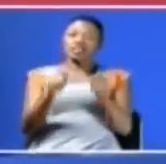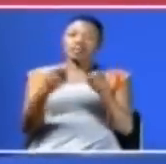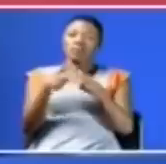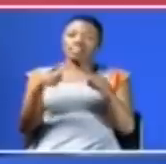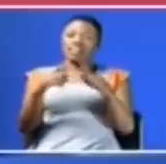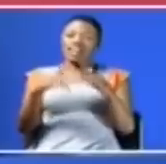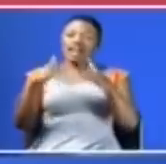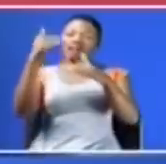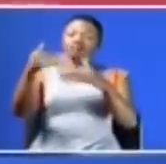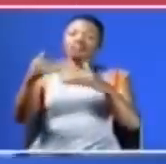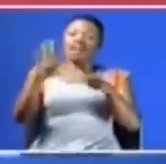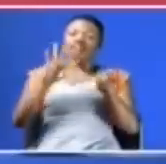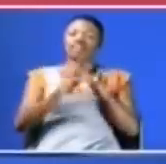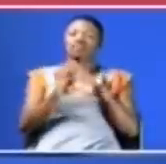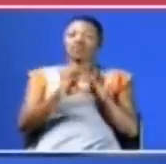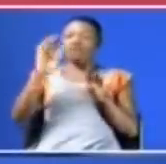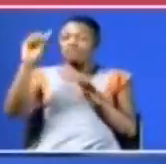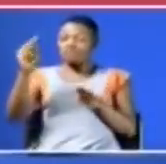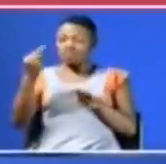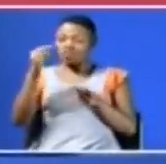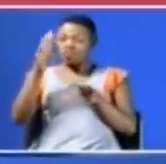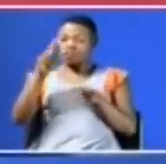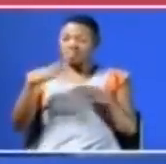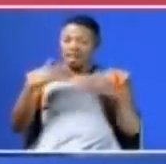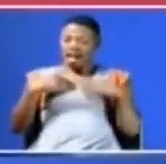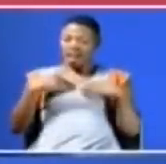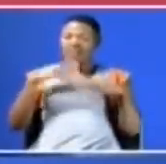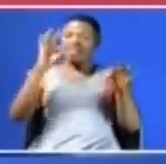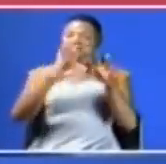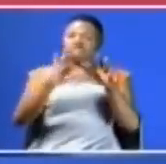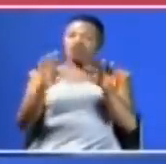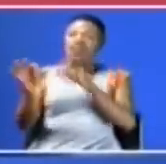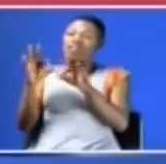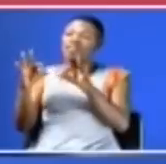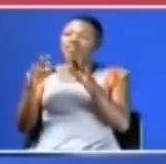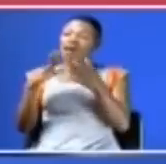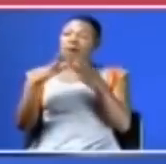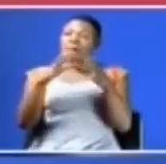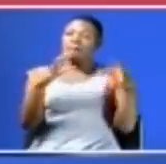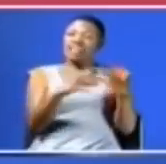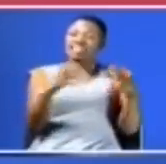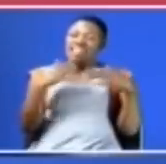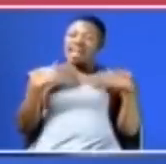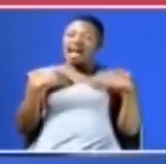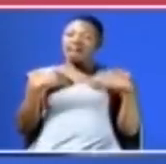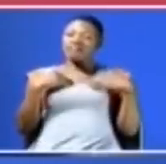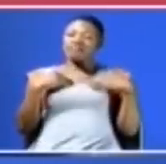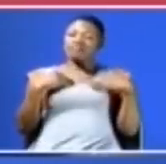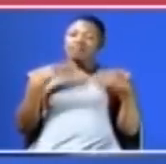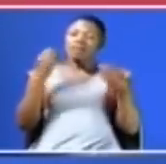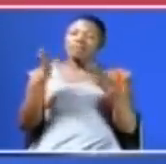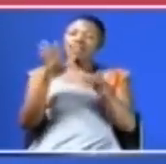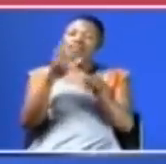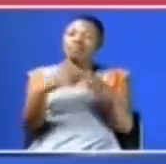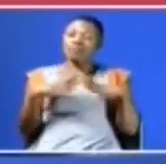post-election. First of all, you have an election. If no party has an absolute majority, then